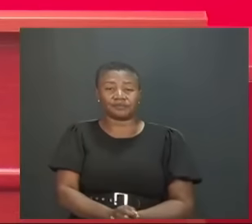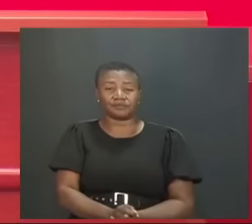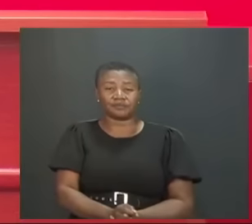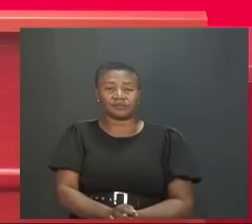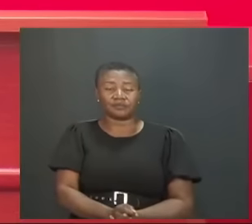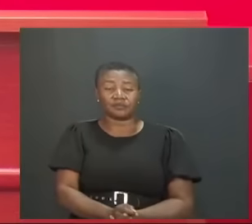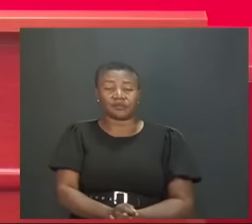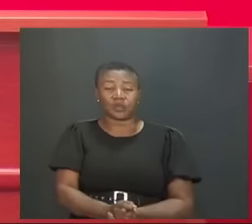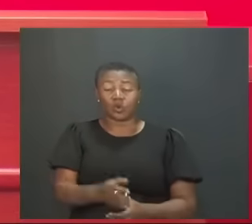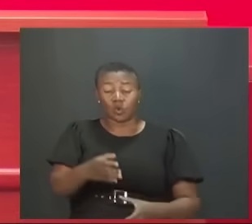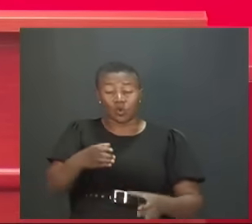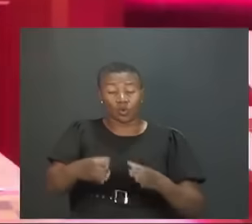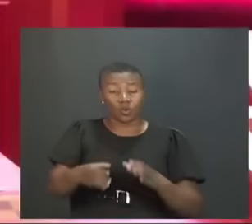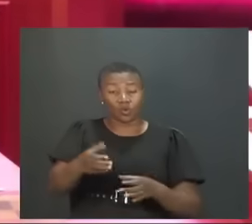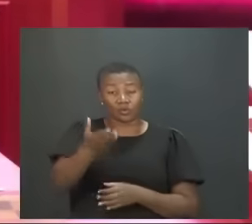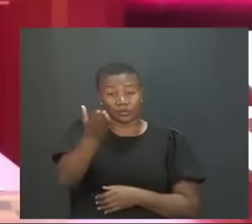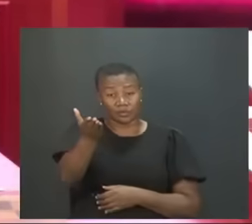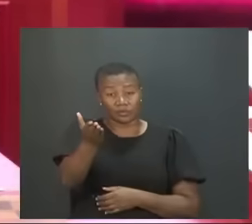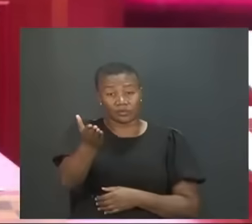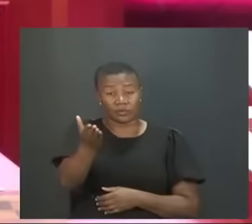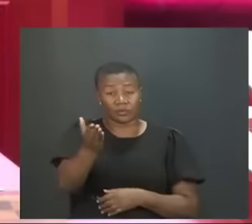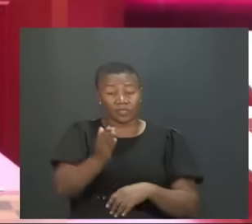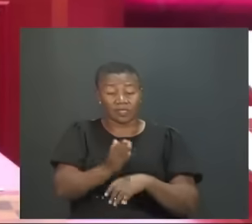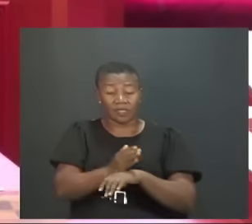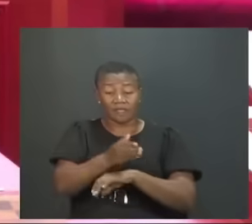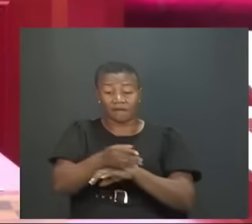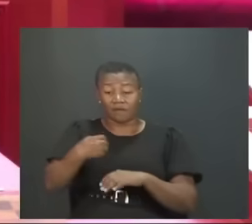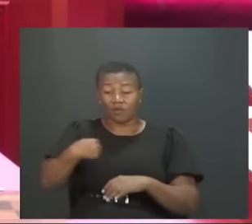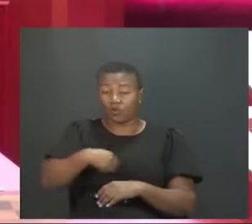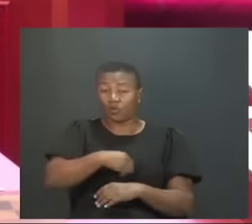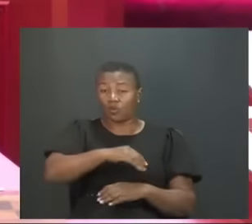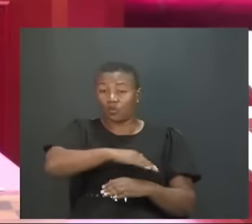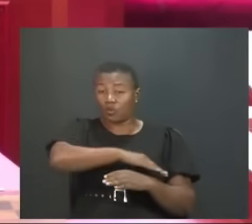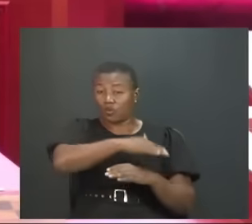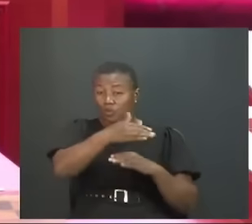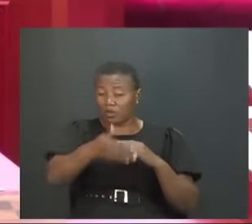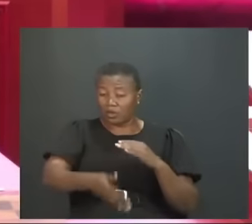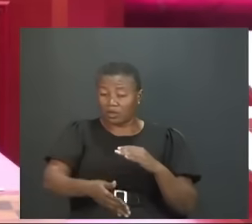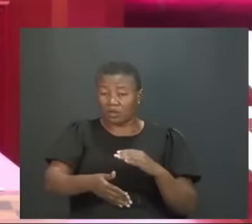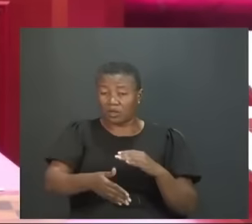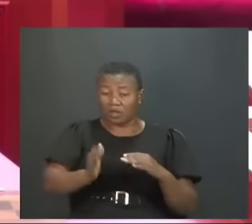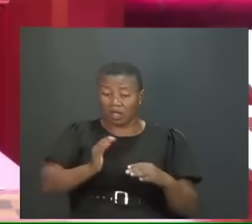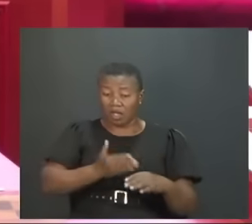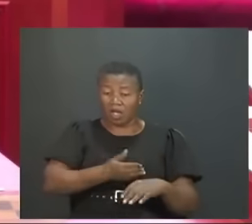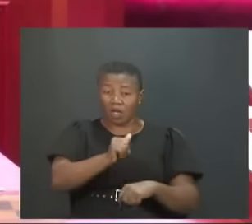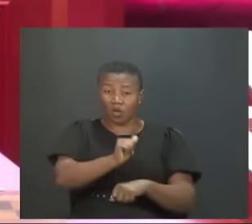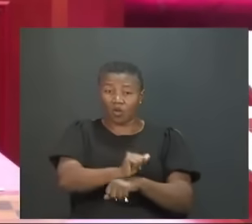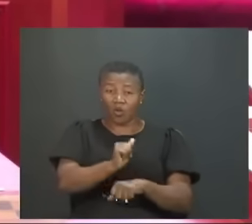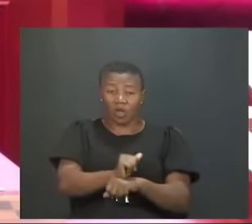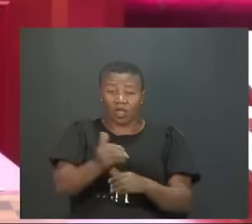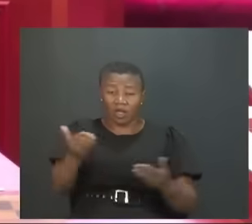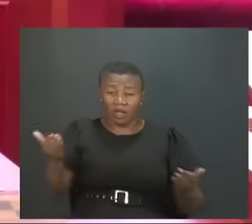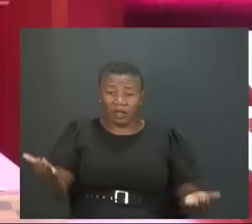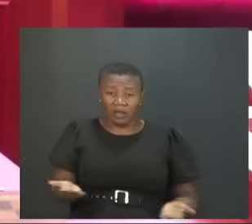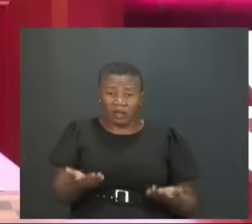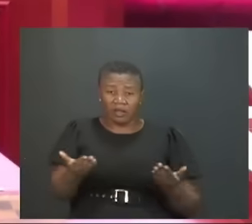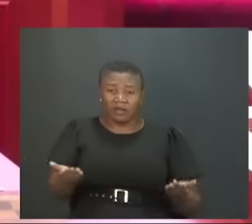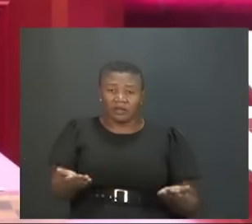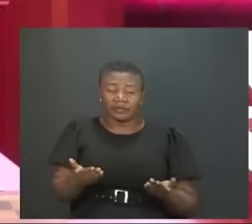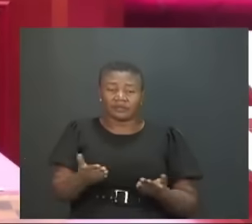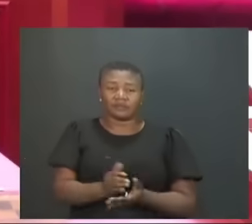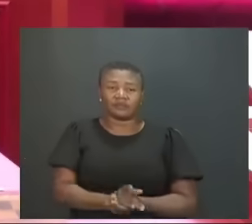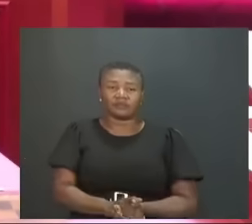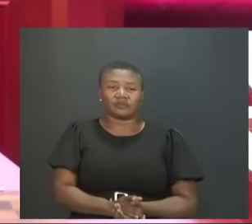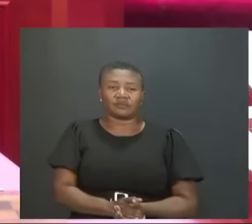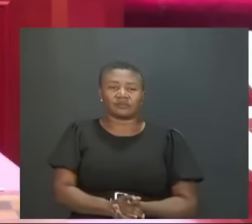the court, after we have completed our work in this House, have